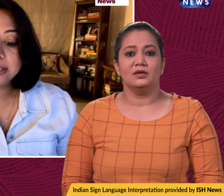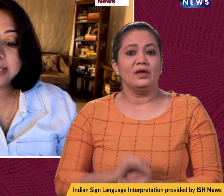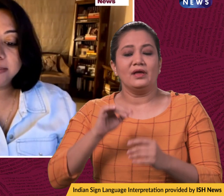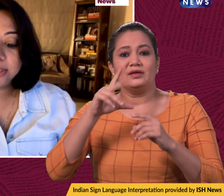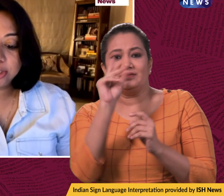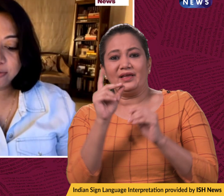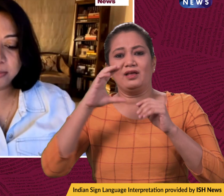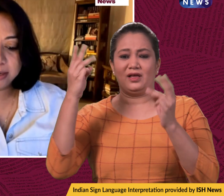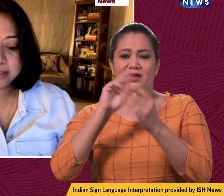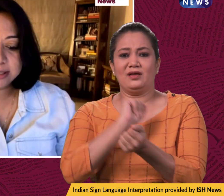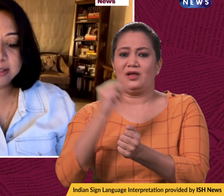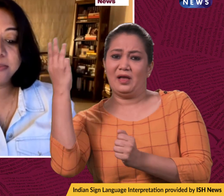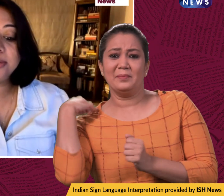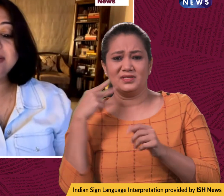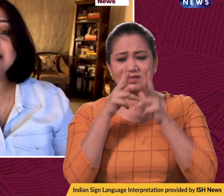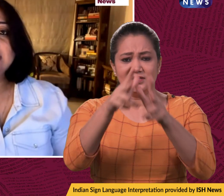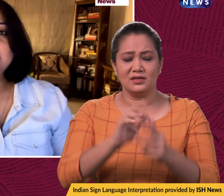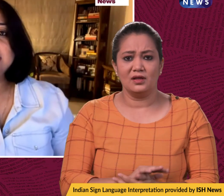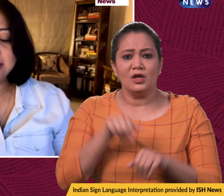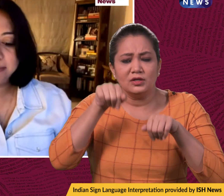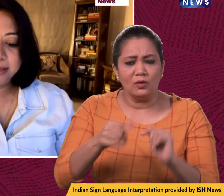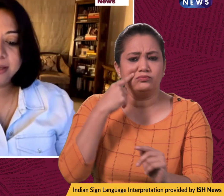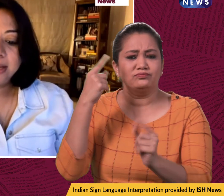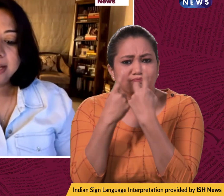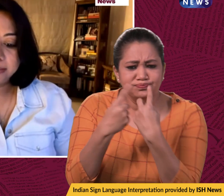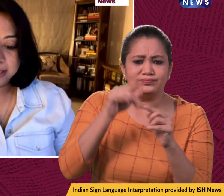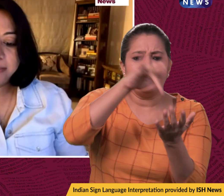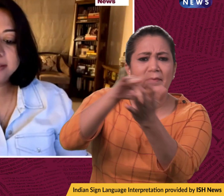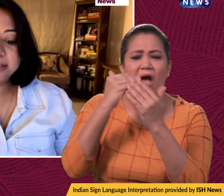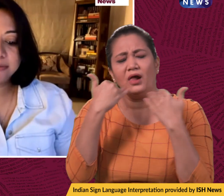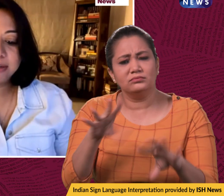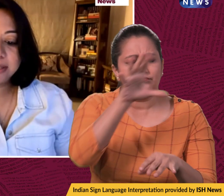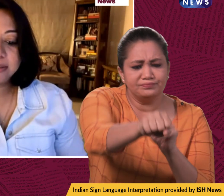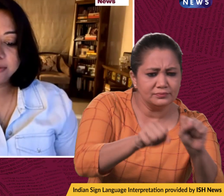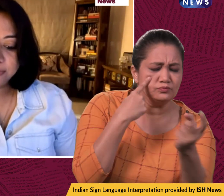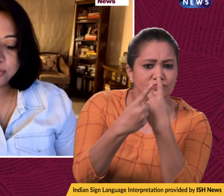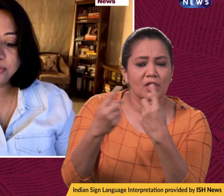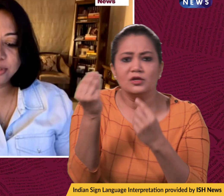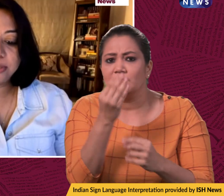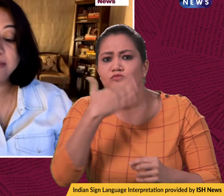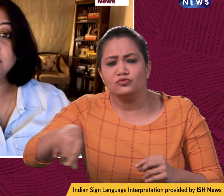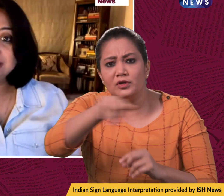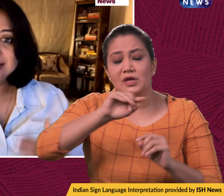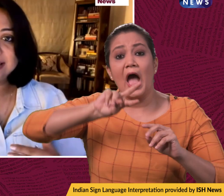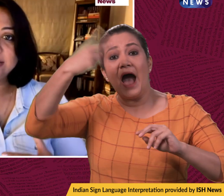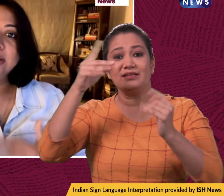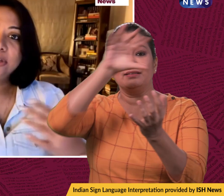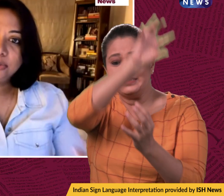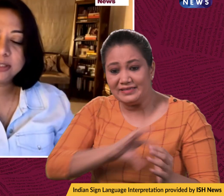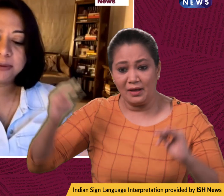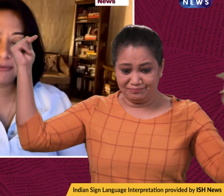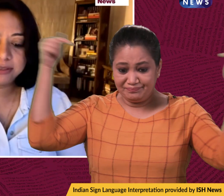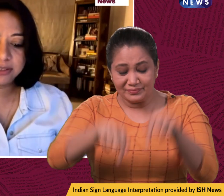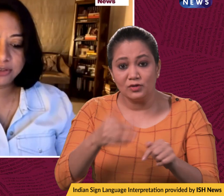Commissioner K.B. Ship Kumar has said that we are doing random sampling at many places and found out that a few students who came from other states